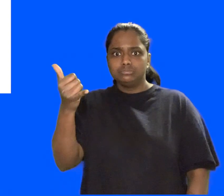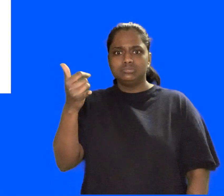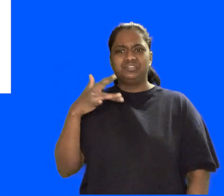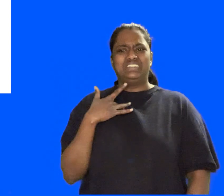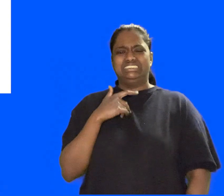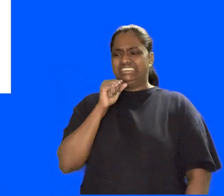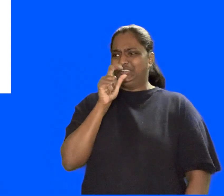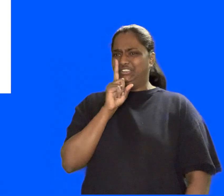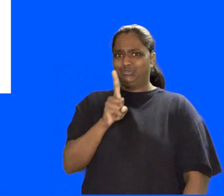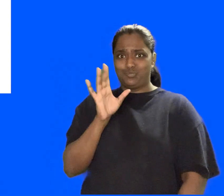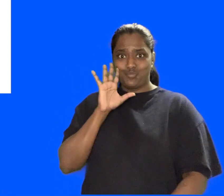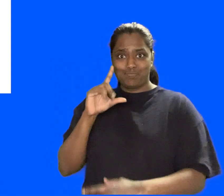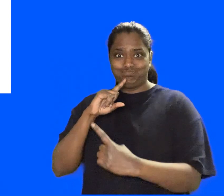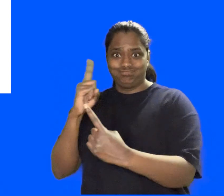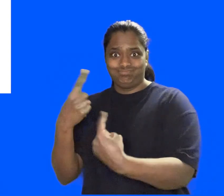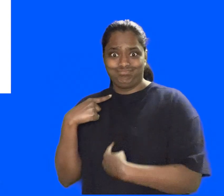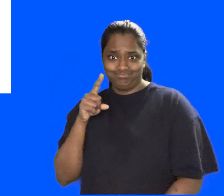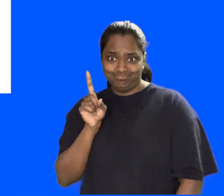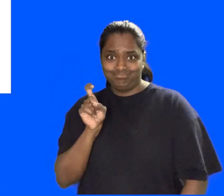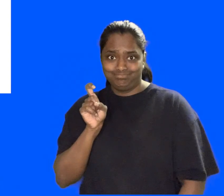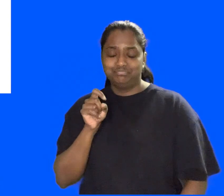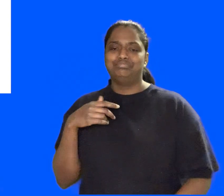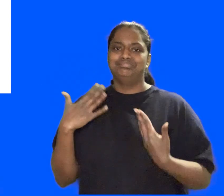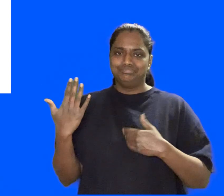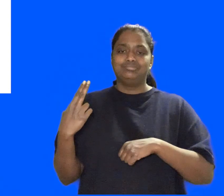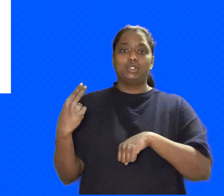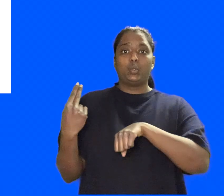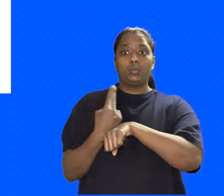Now moving into Connect.